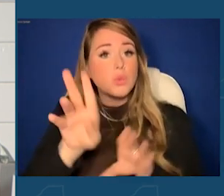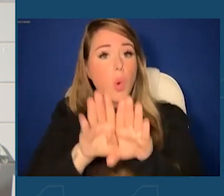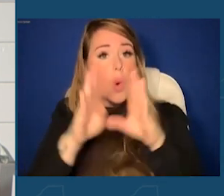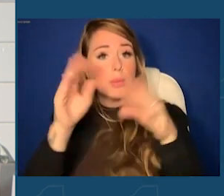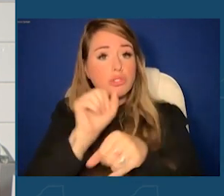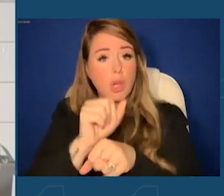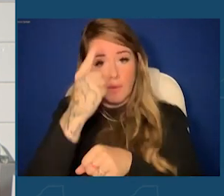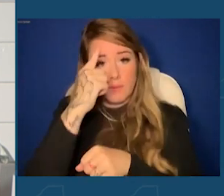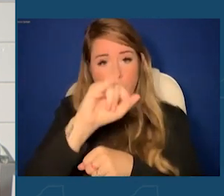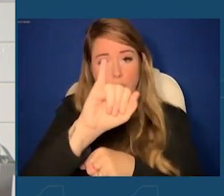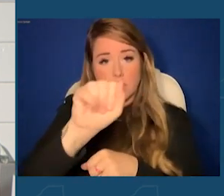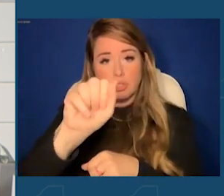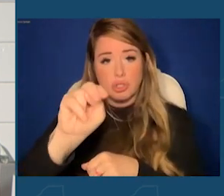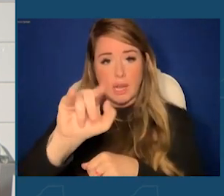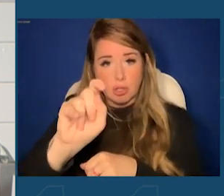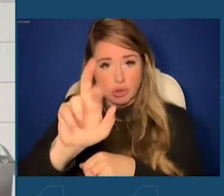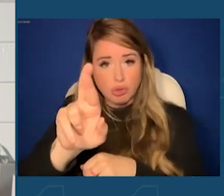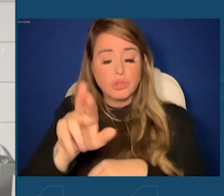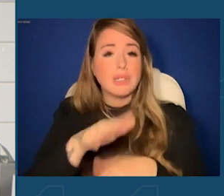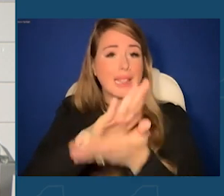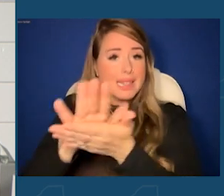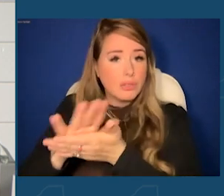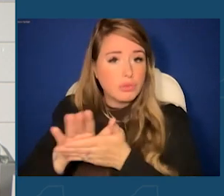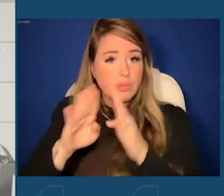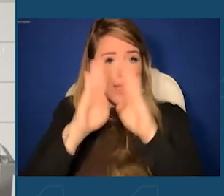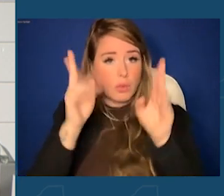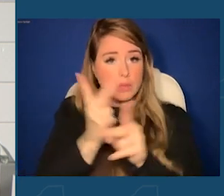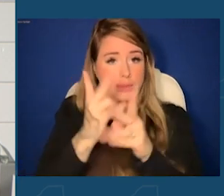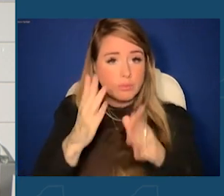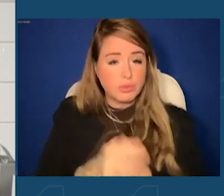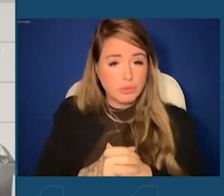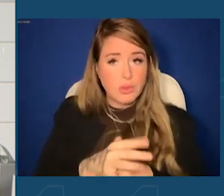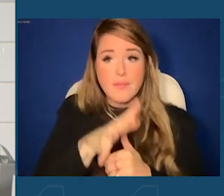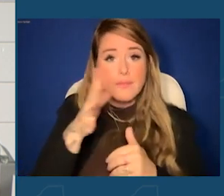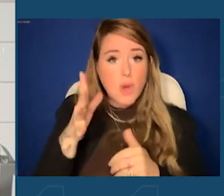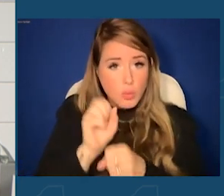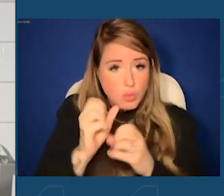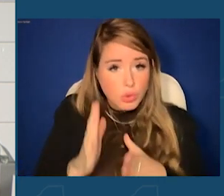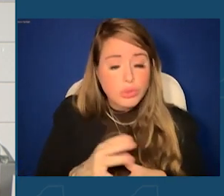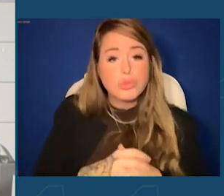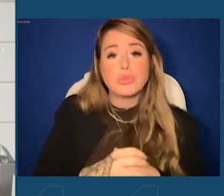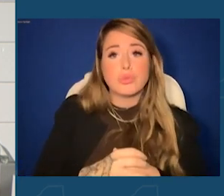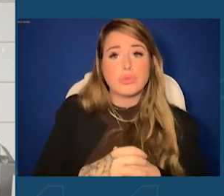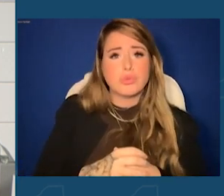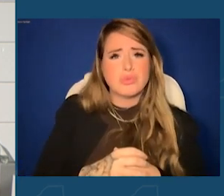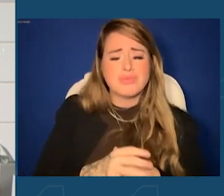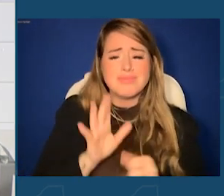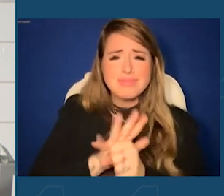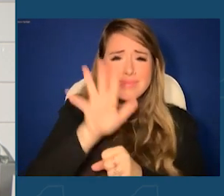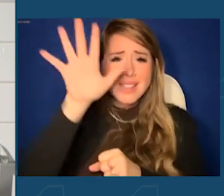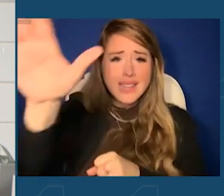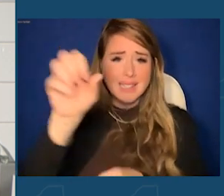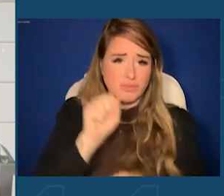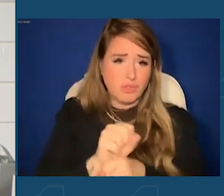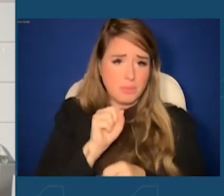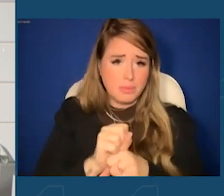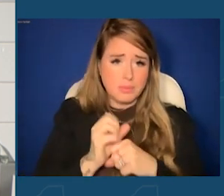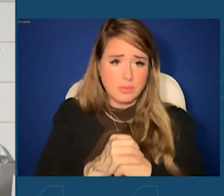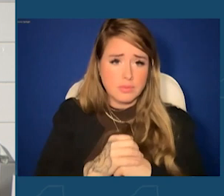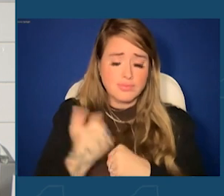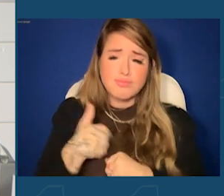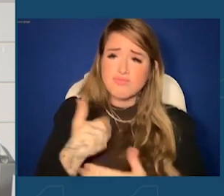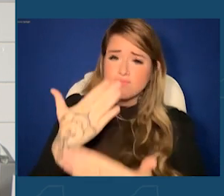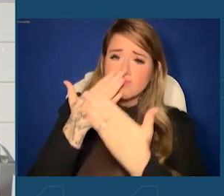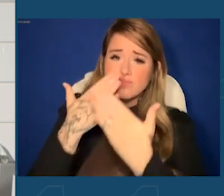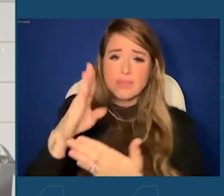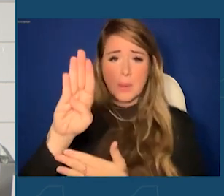and housekeepers. As I mentioned, the jobs for farm workers as well. So we're grateful that the Biden administration has